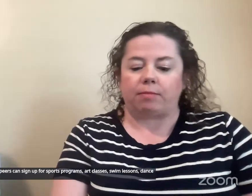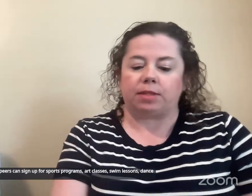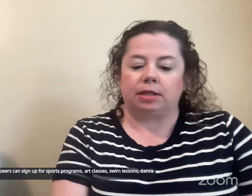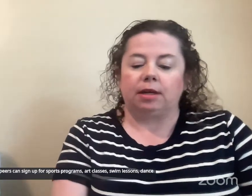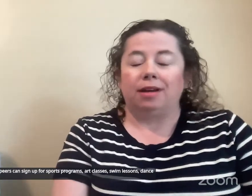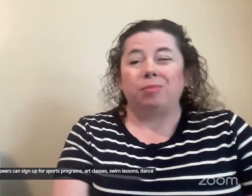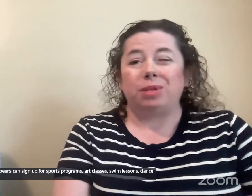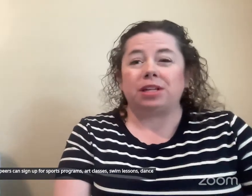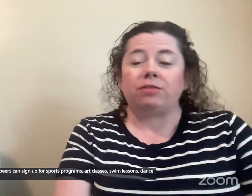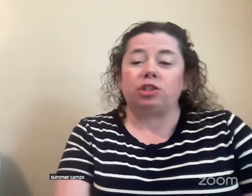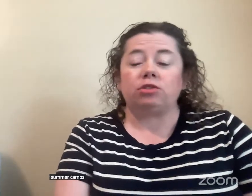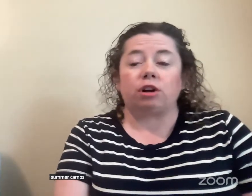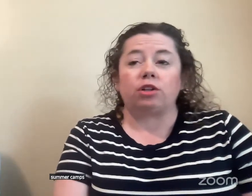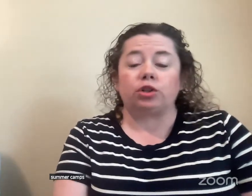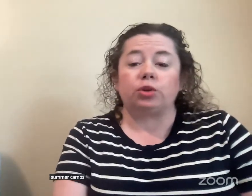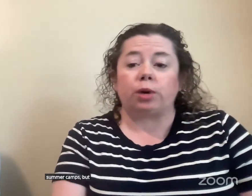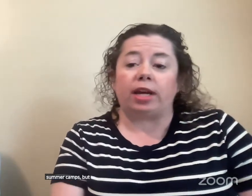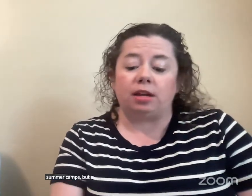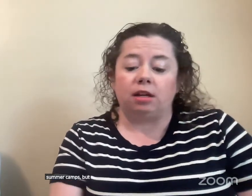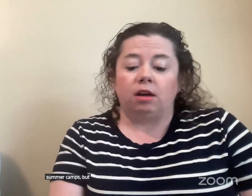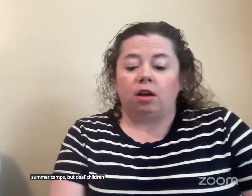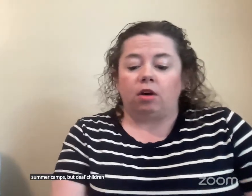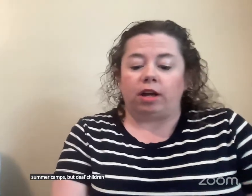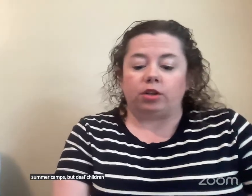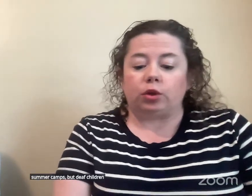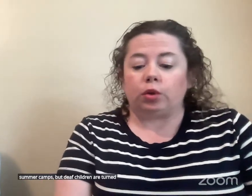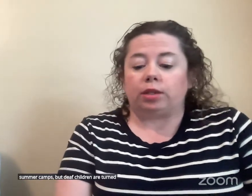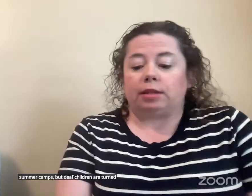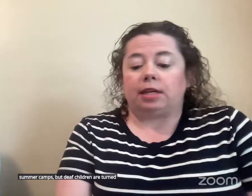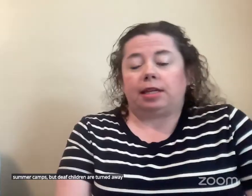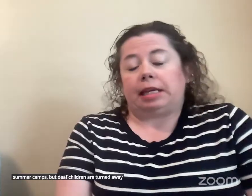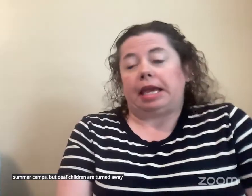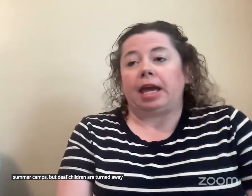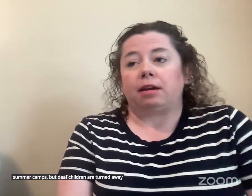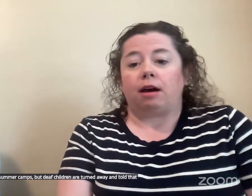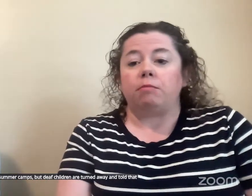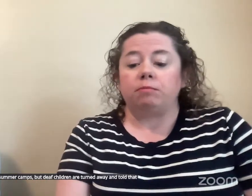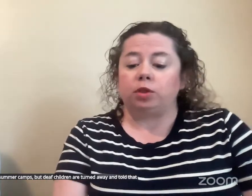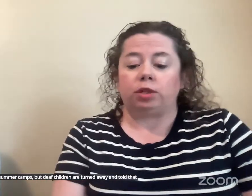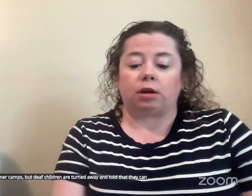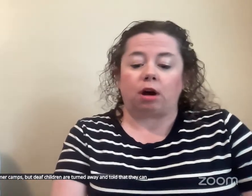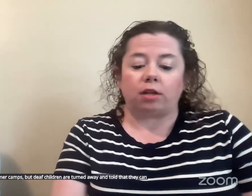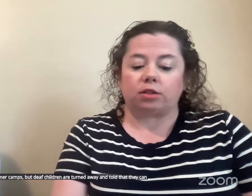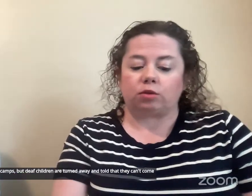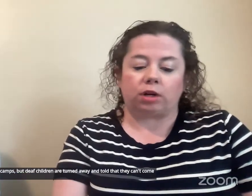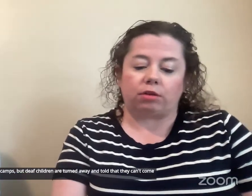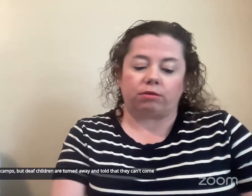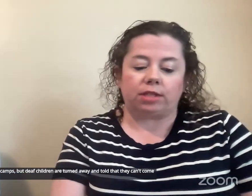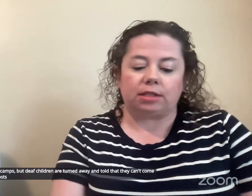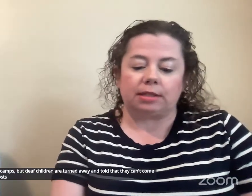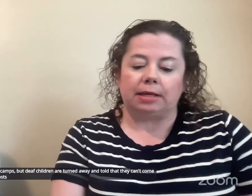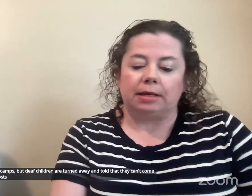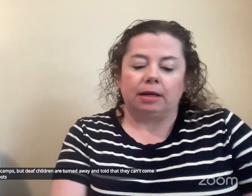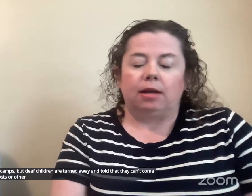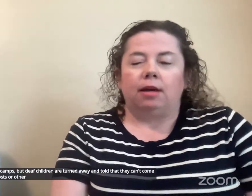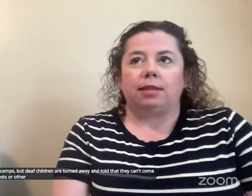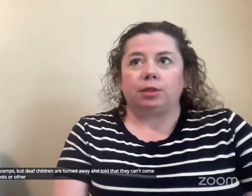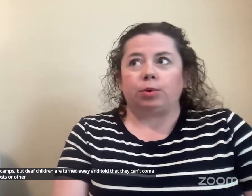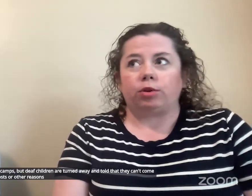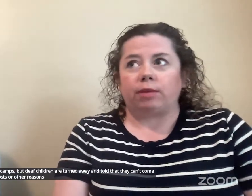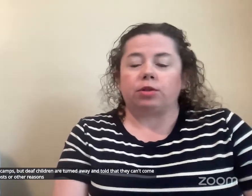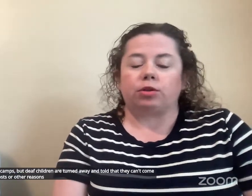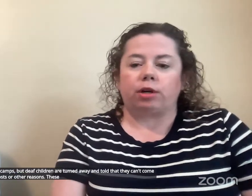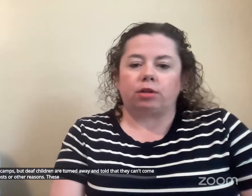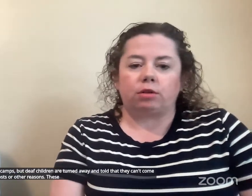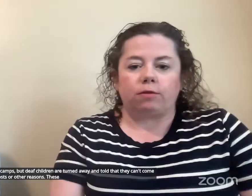summer camps, but deaf children are turned away and told that they can't come due to costs or other reasons.